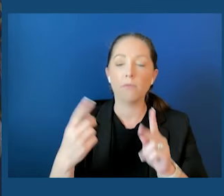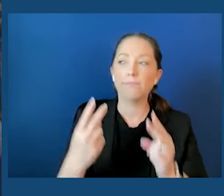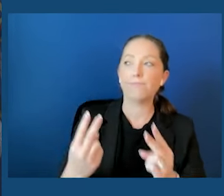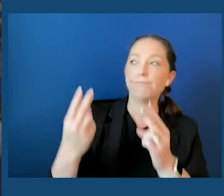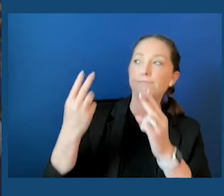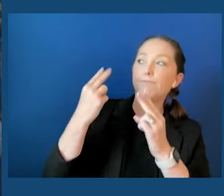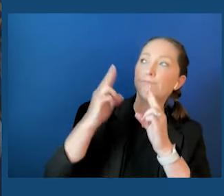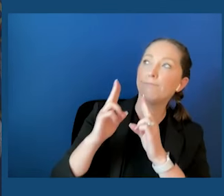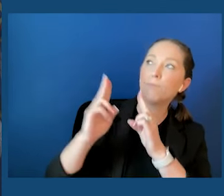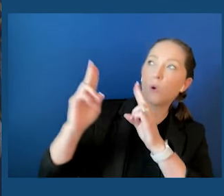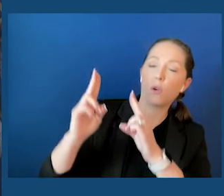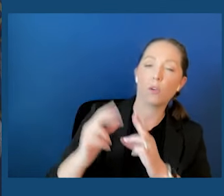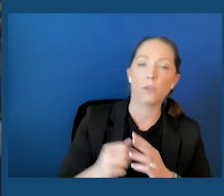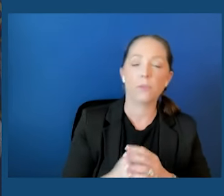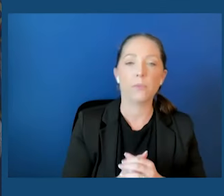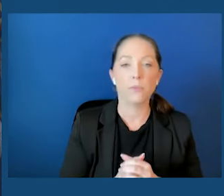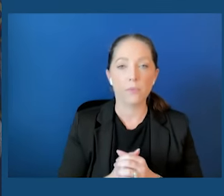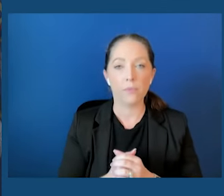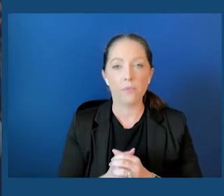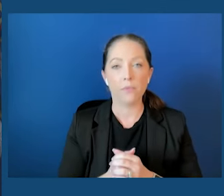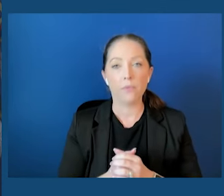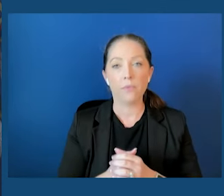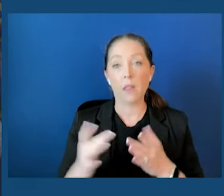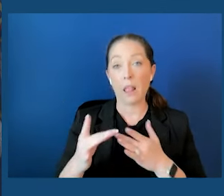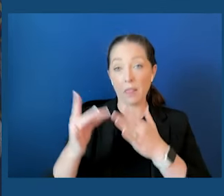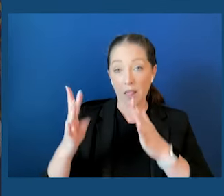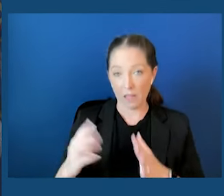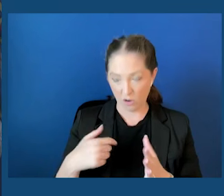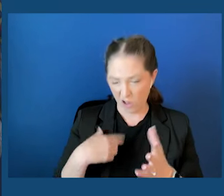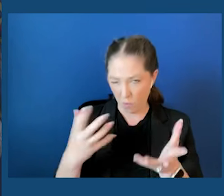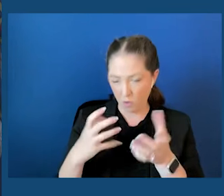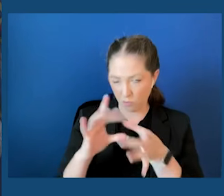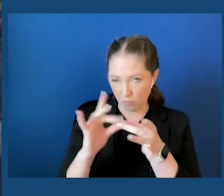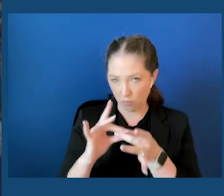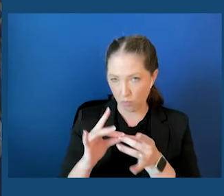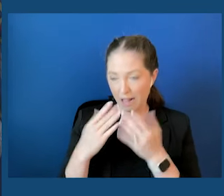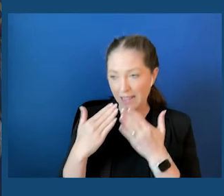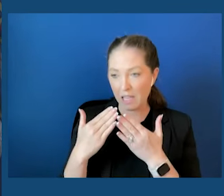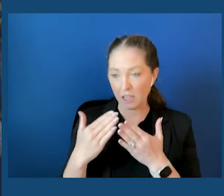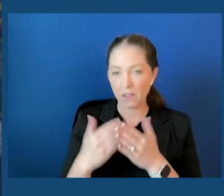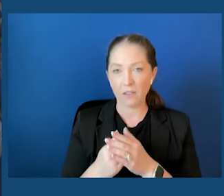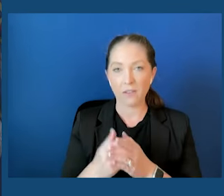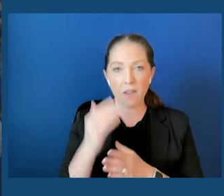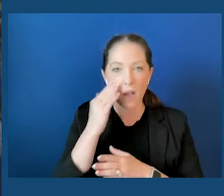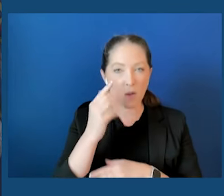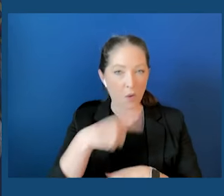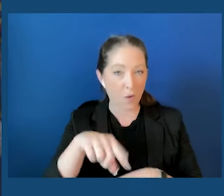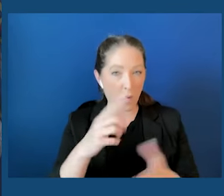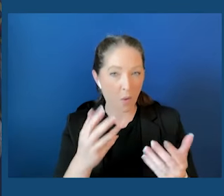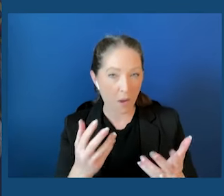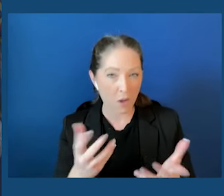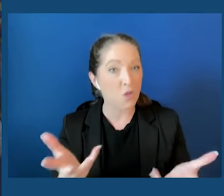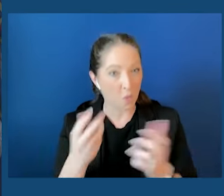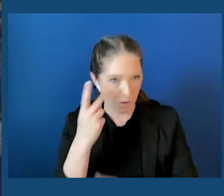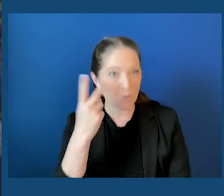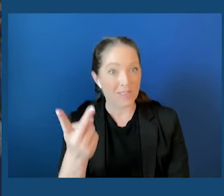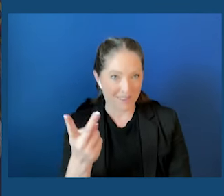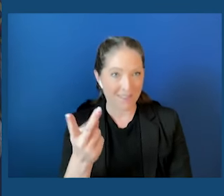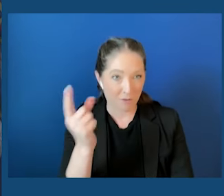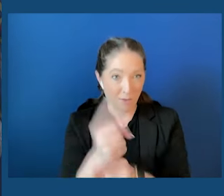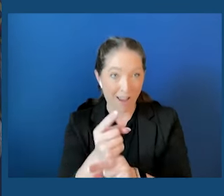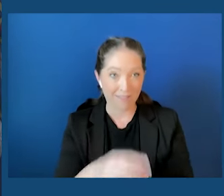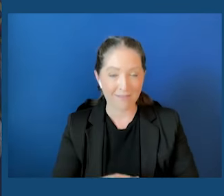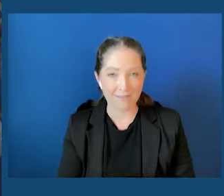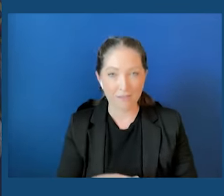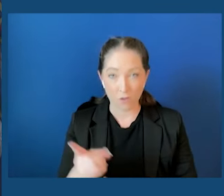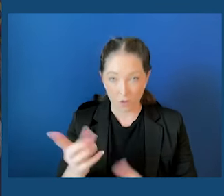the leaders I mentioned this time before I continue. I know what you've all been waiting for. You want to see this, right? You want to see what